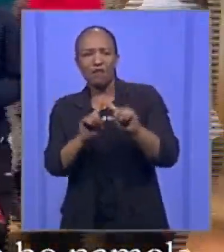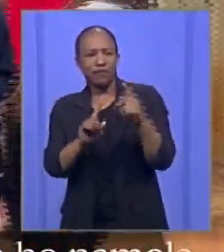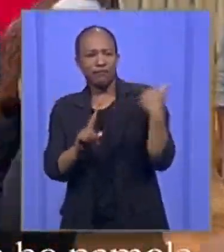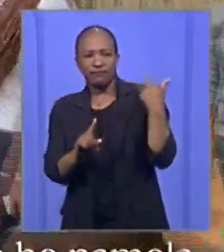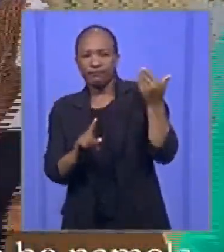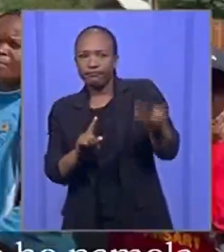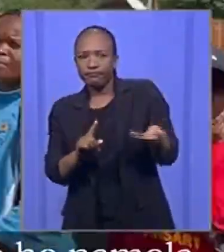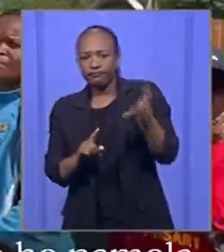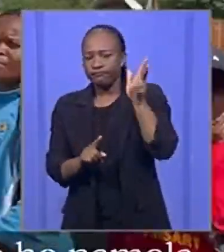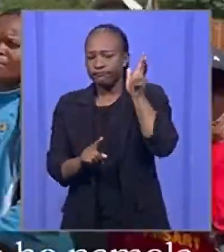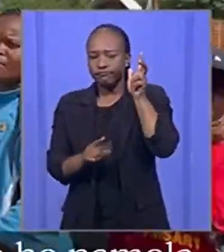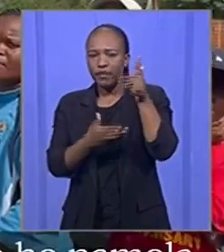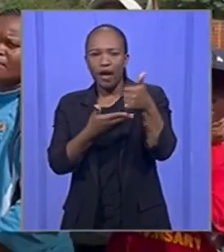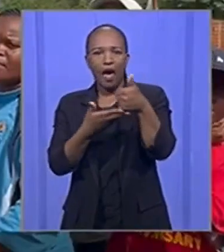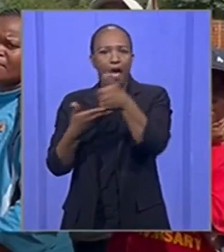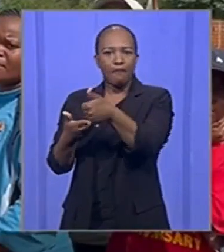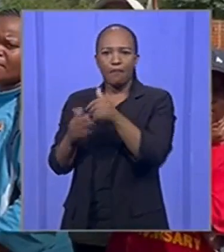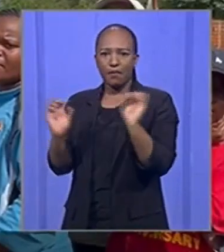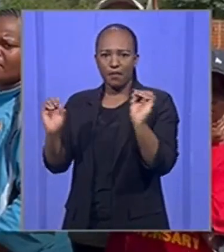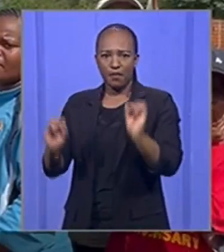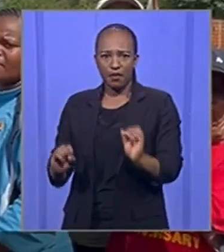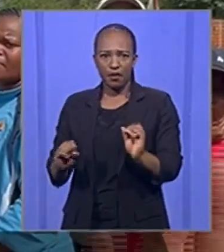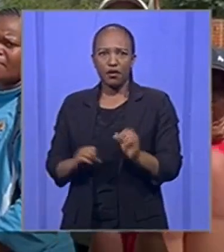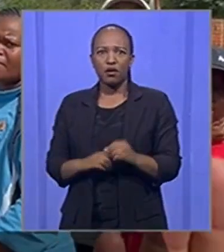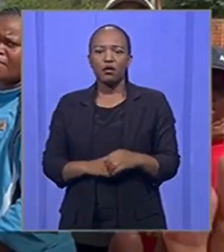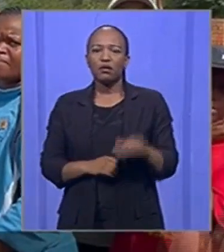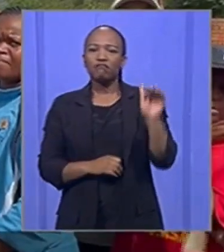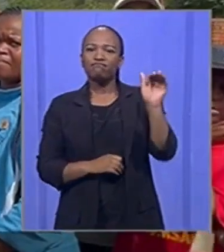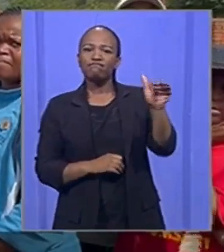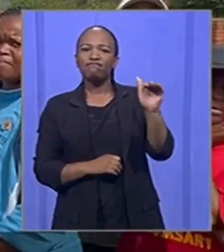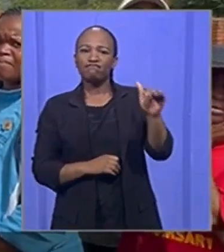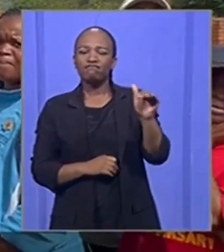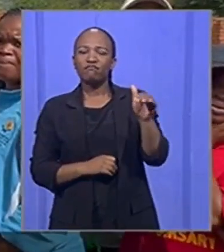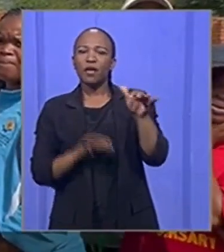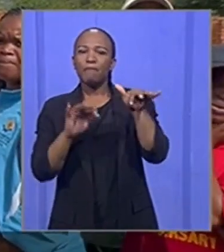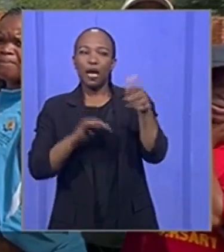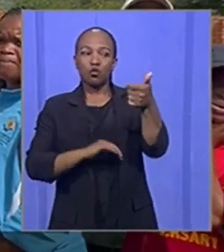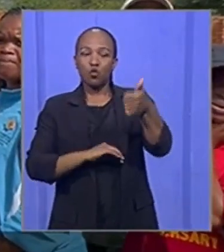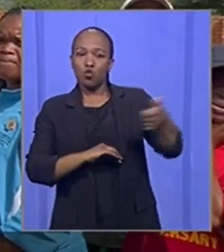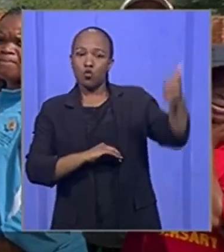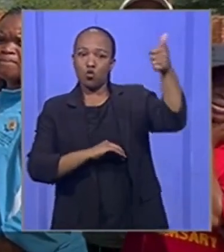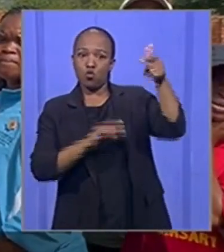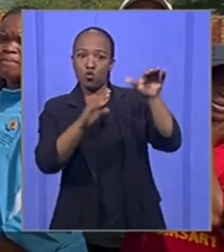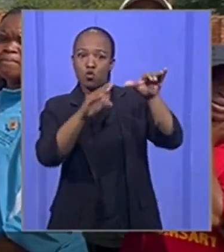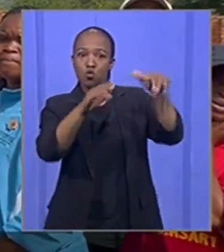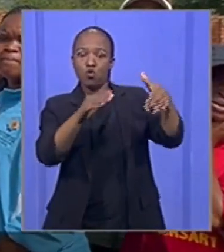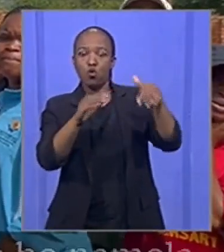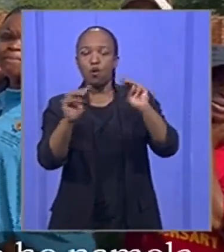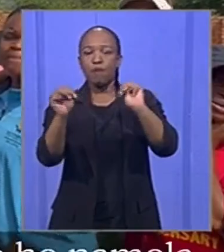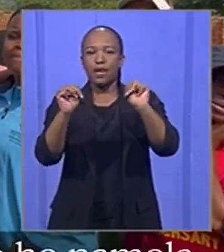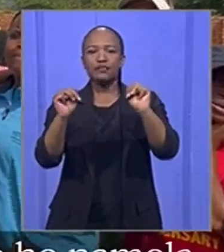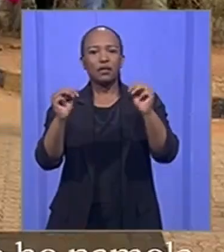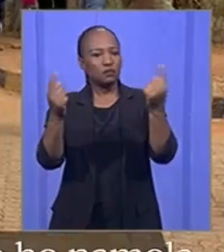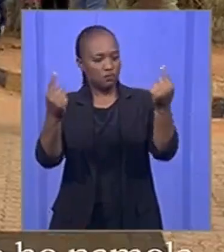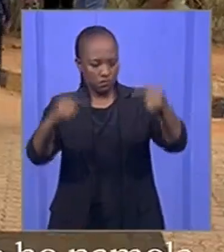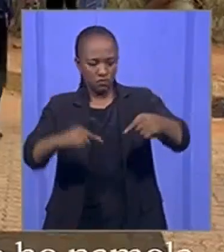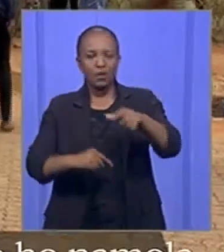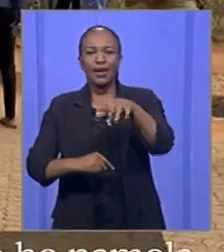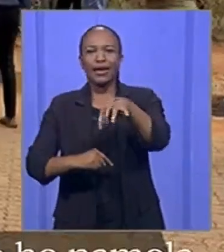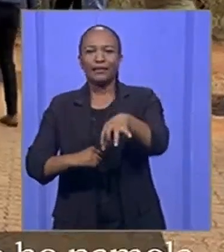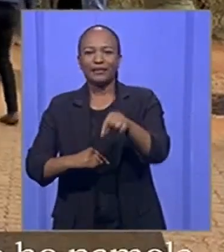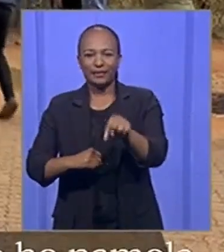sekegela tsebe. Le be re kgopela batho ba bathala from management ba tle mo campuseng ba tlo fixa di-issue tša bona. Go